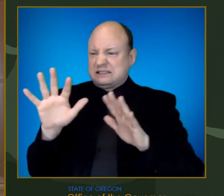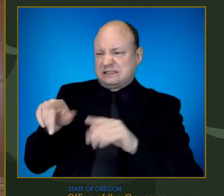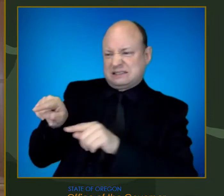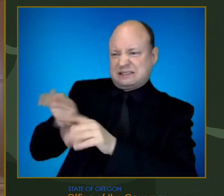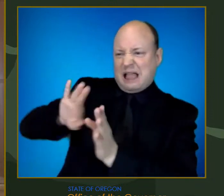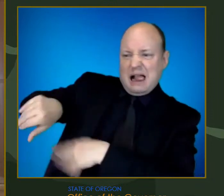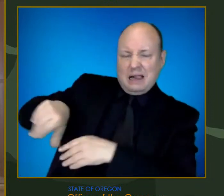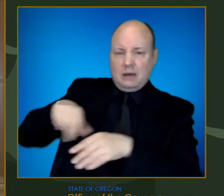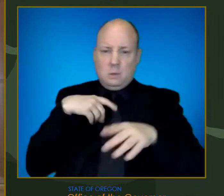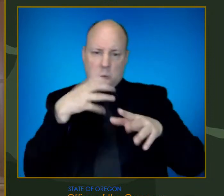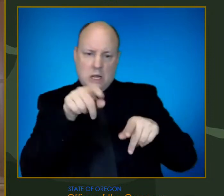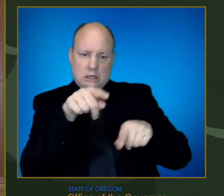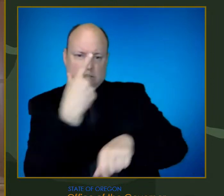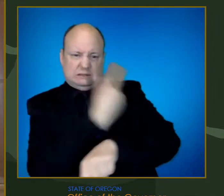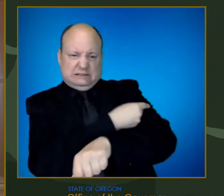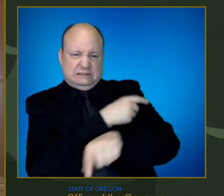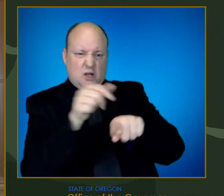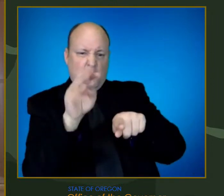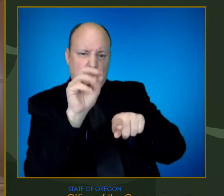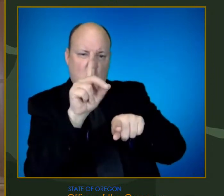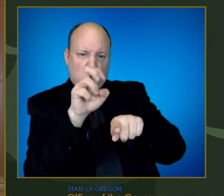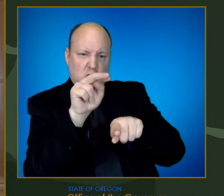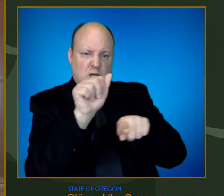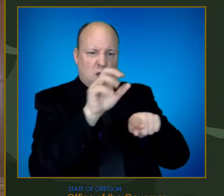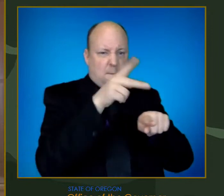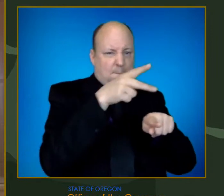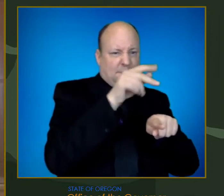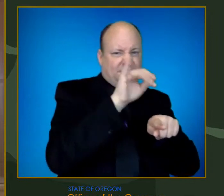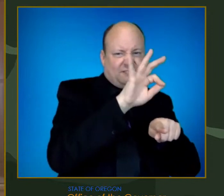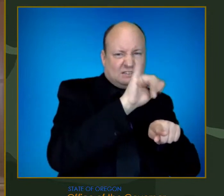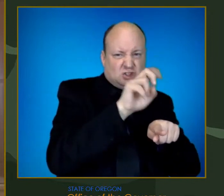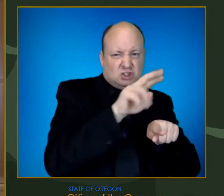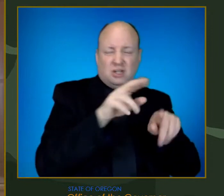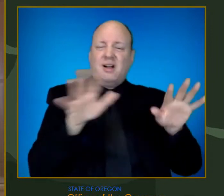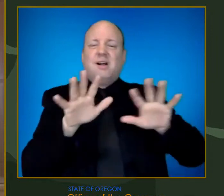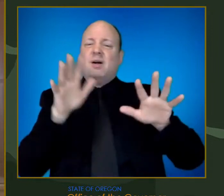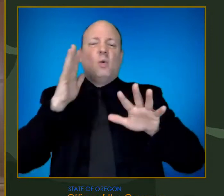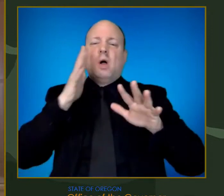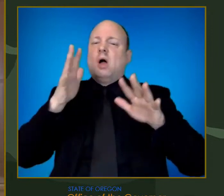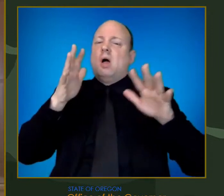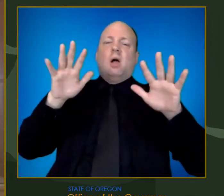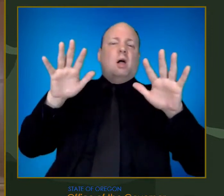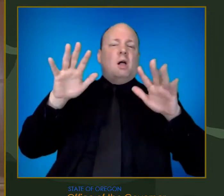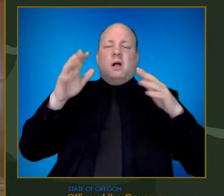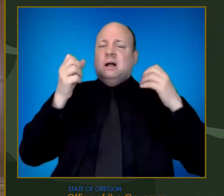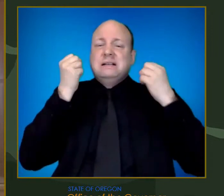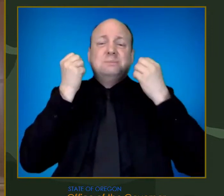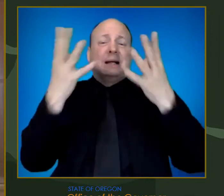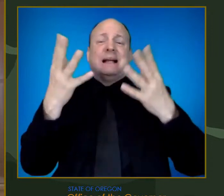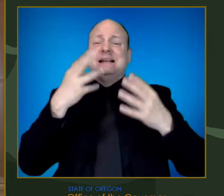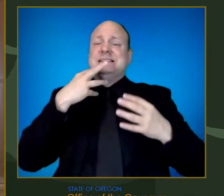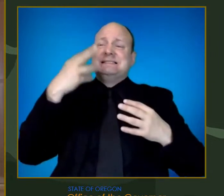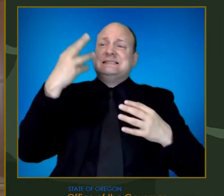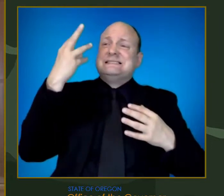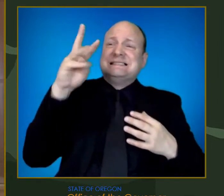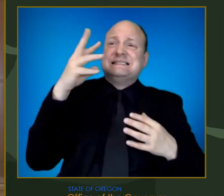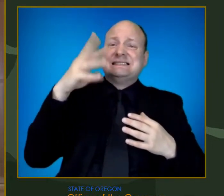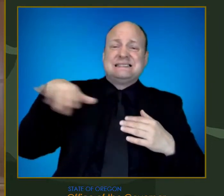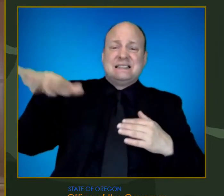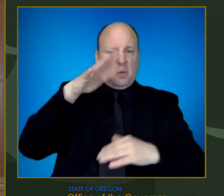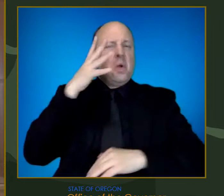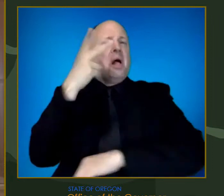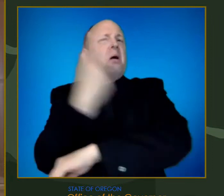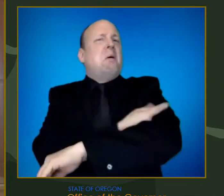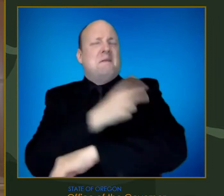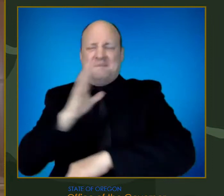get as many Oregonians that are 16 and over vaccinated as fairly and as fast as